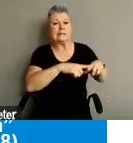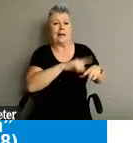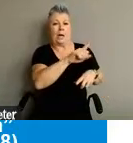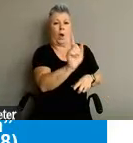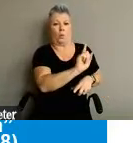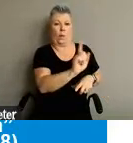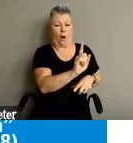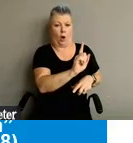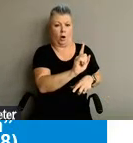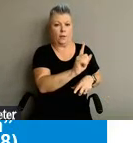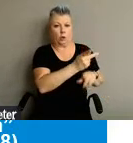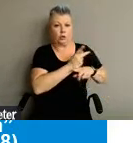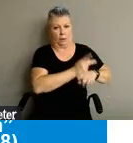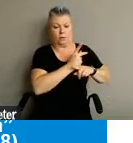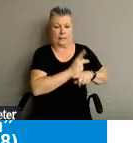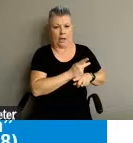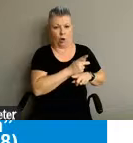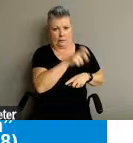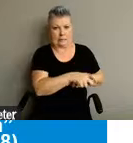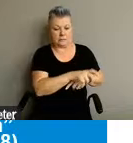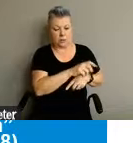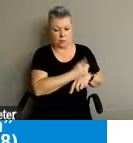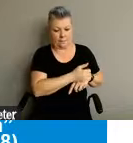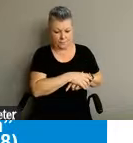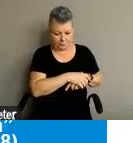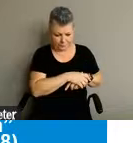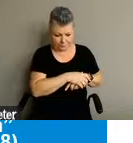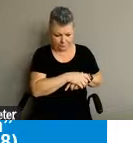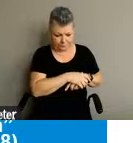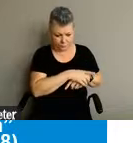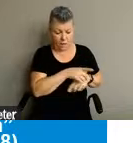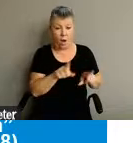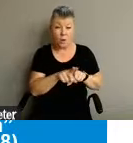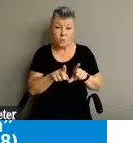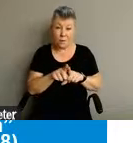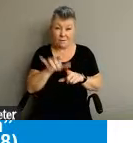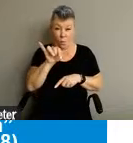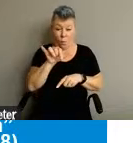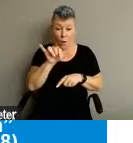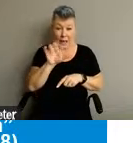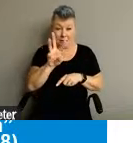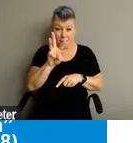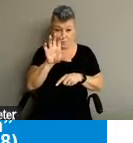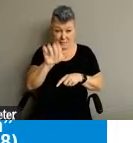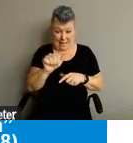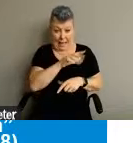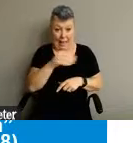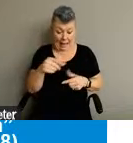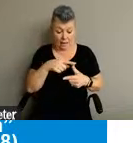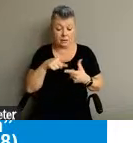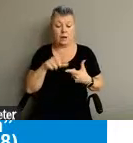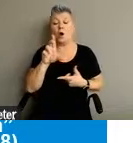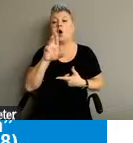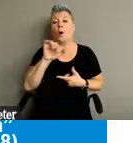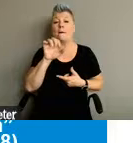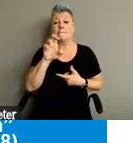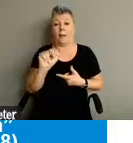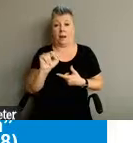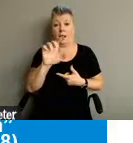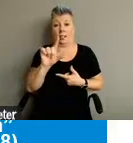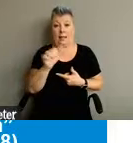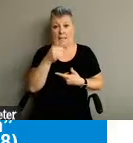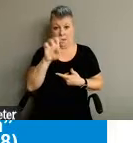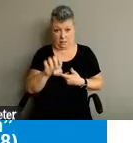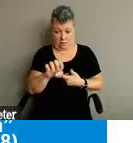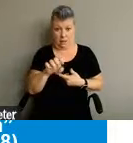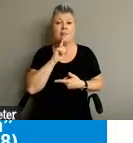There are additional partnerships that also exist, and this is with the YWCA as well as Urban League, and these are our community partners, and we